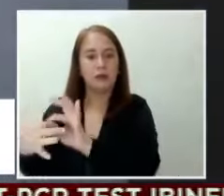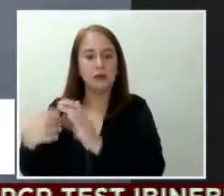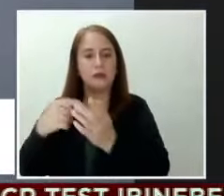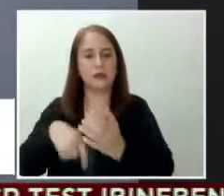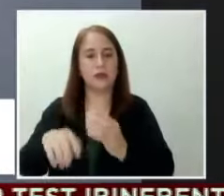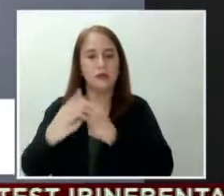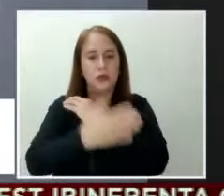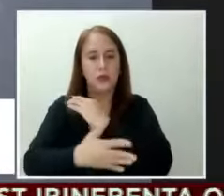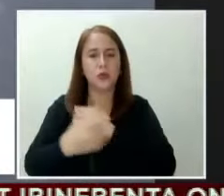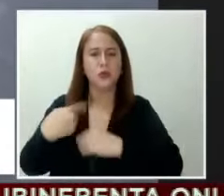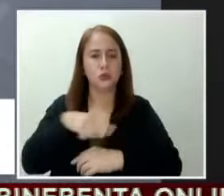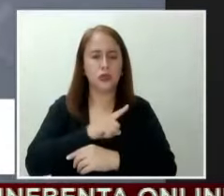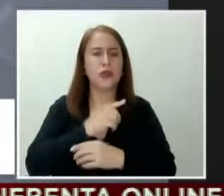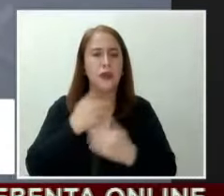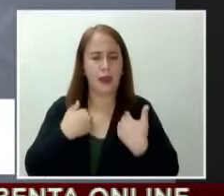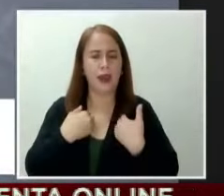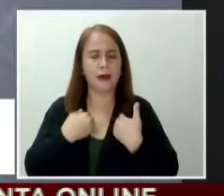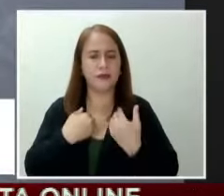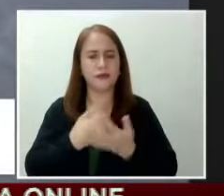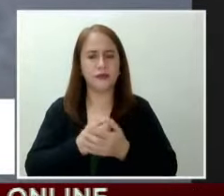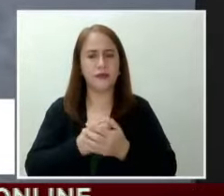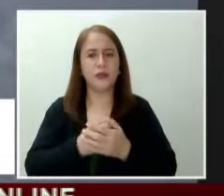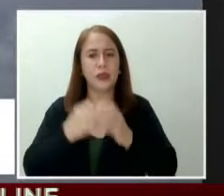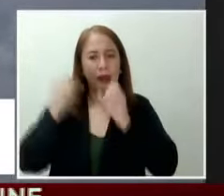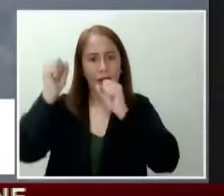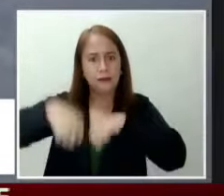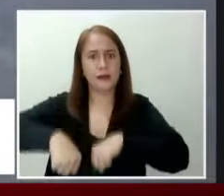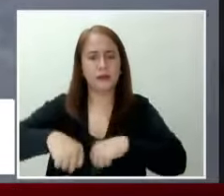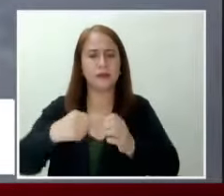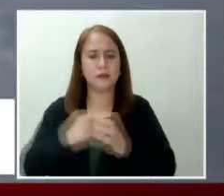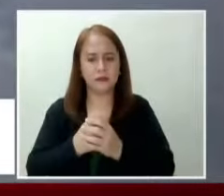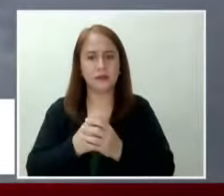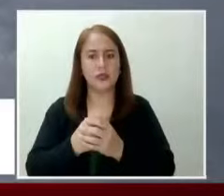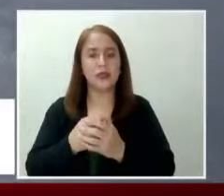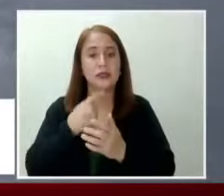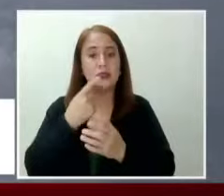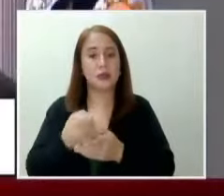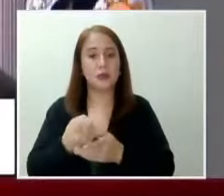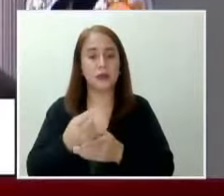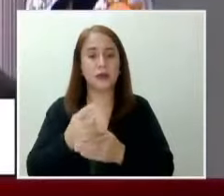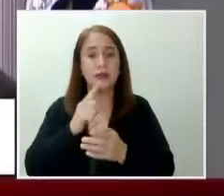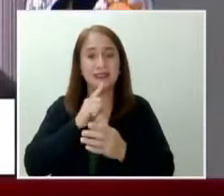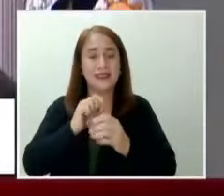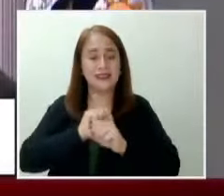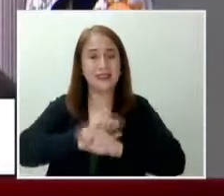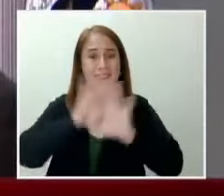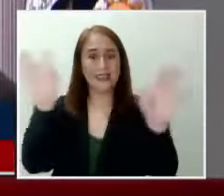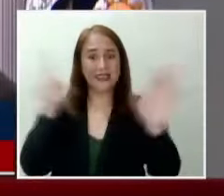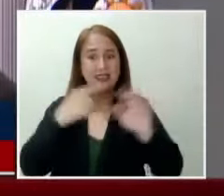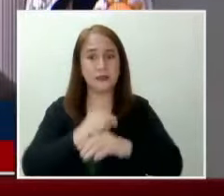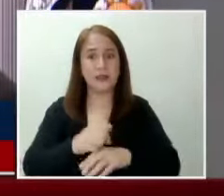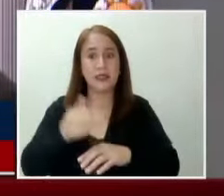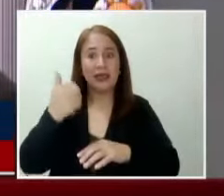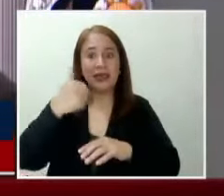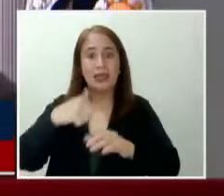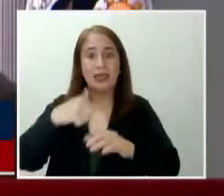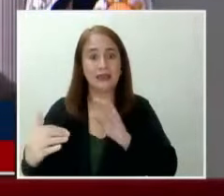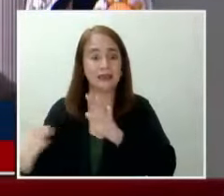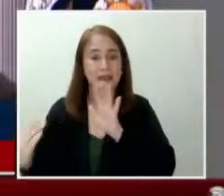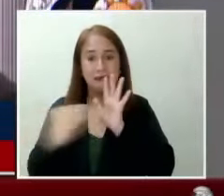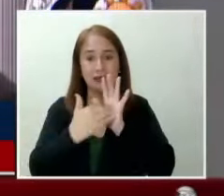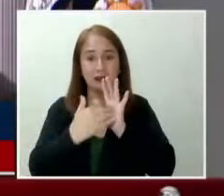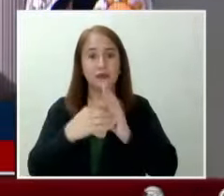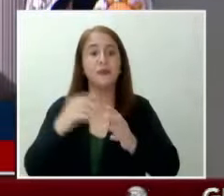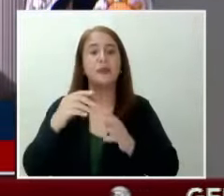We do have a mutual defense treaty which says very clearly that any attack on a Philippine